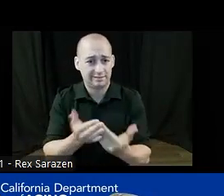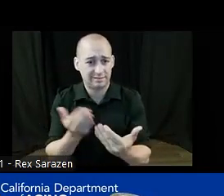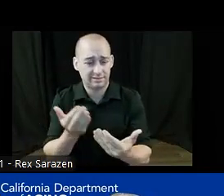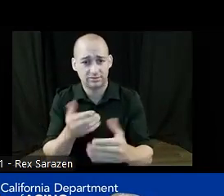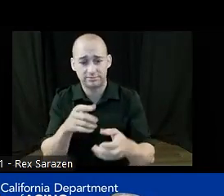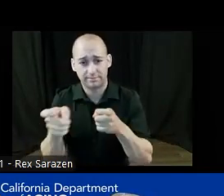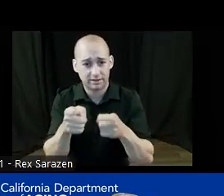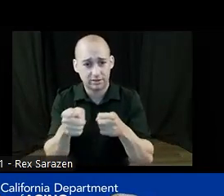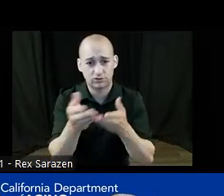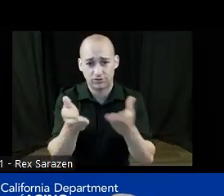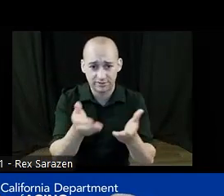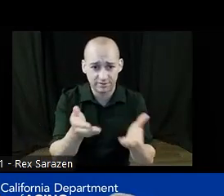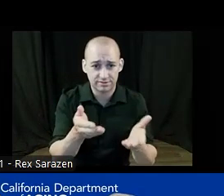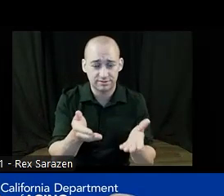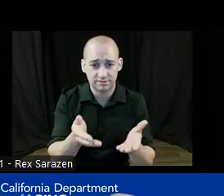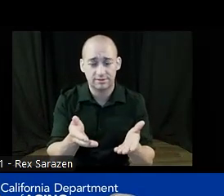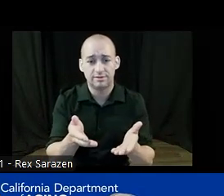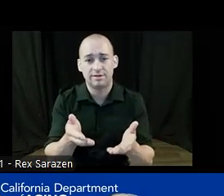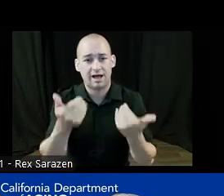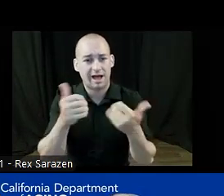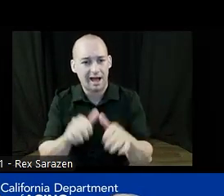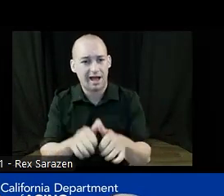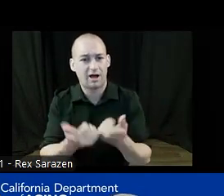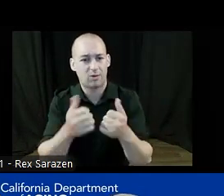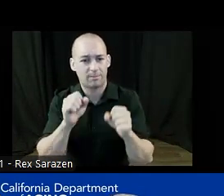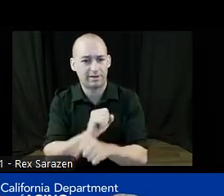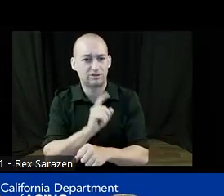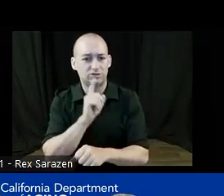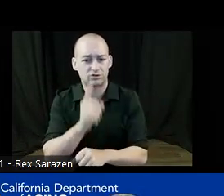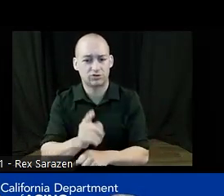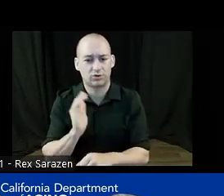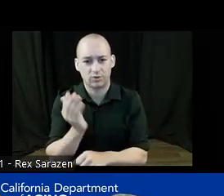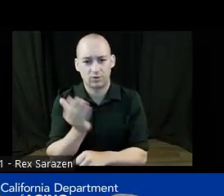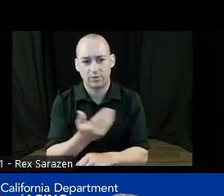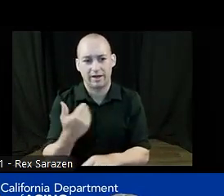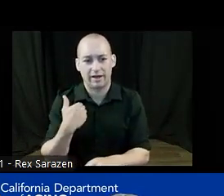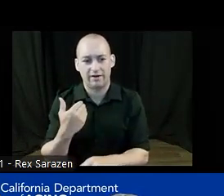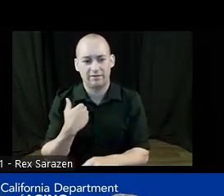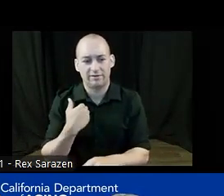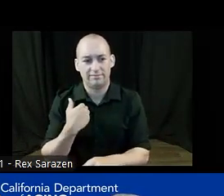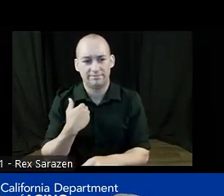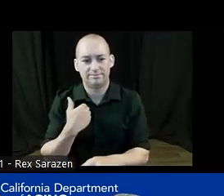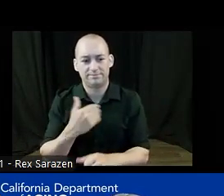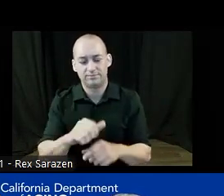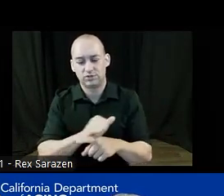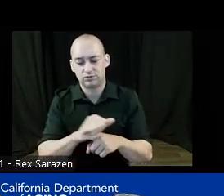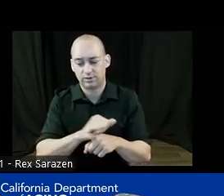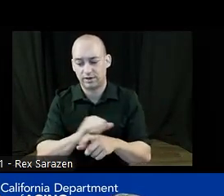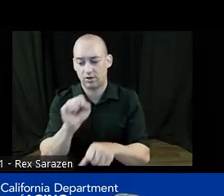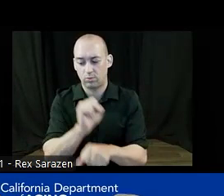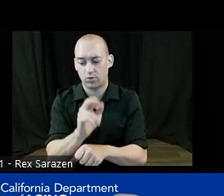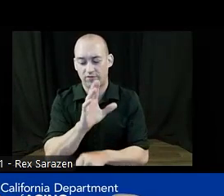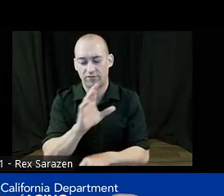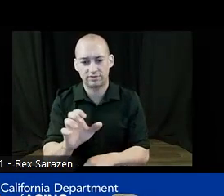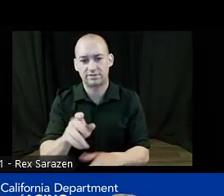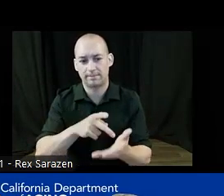the services that they need, how can we ensure that we actually have the trained workforce, both paid and